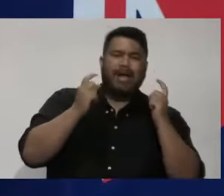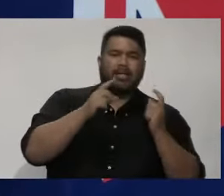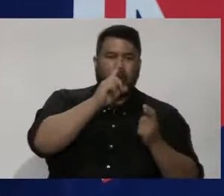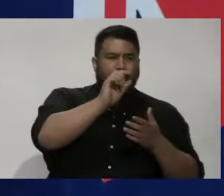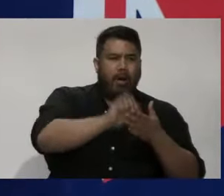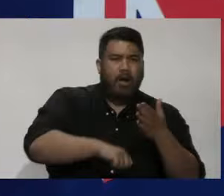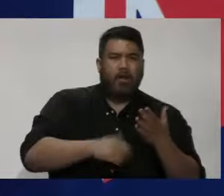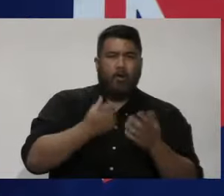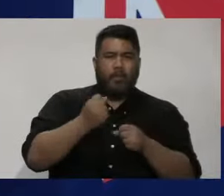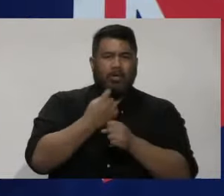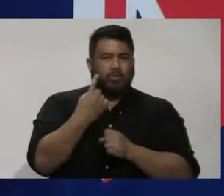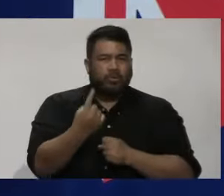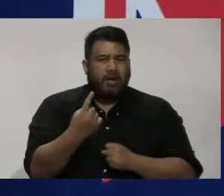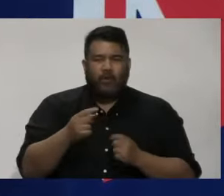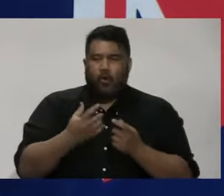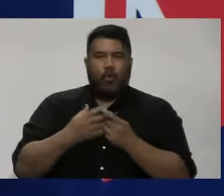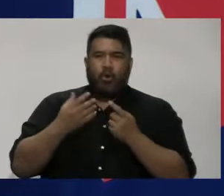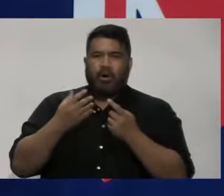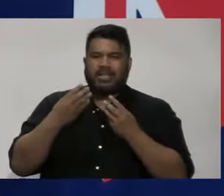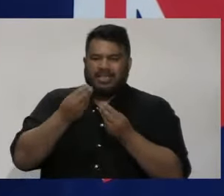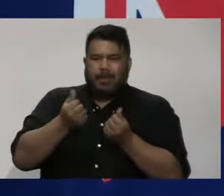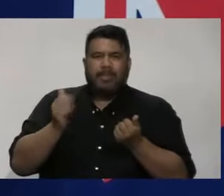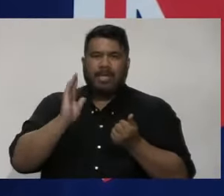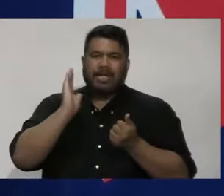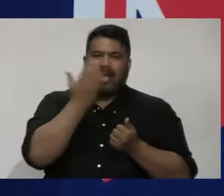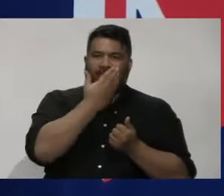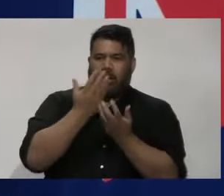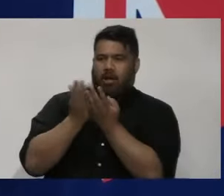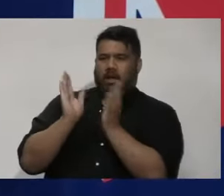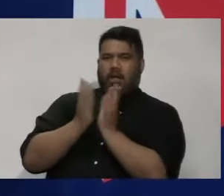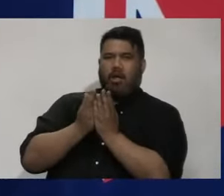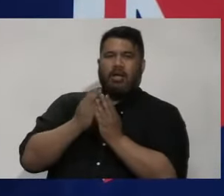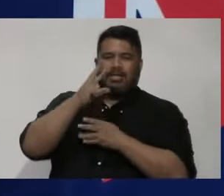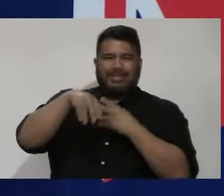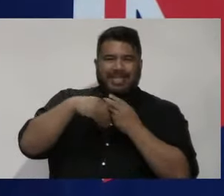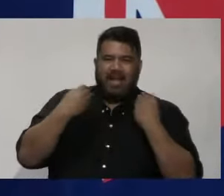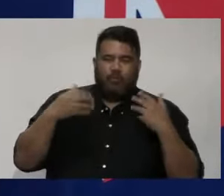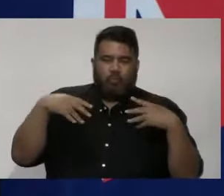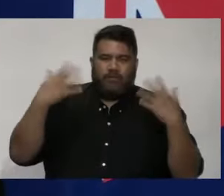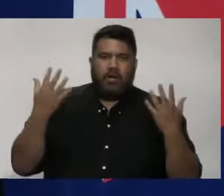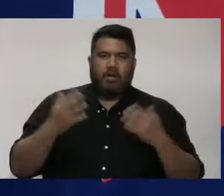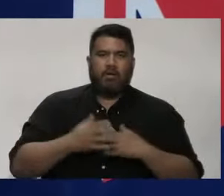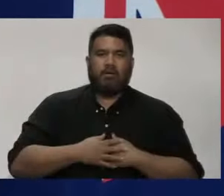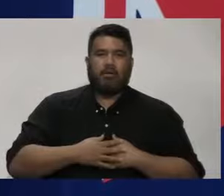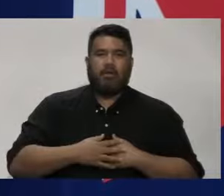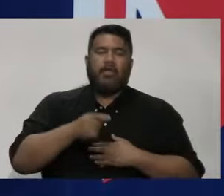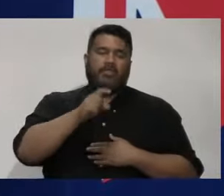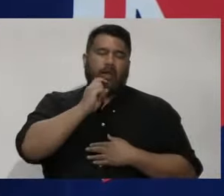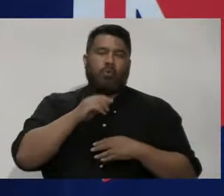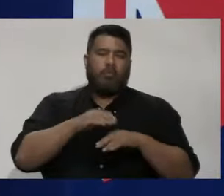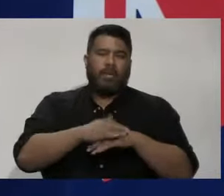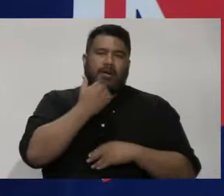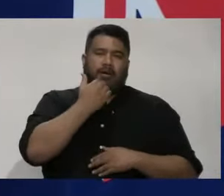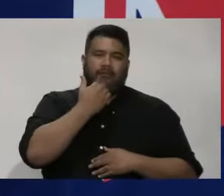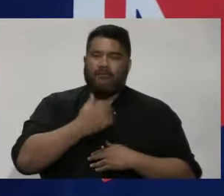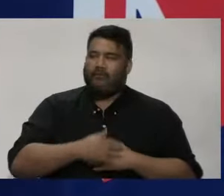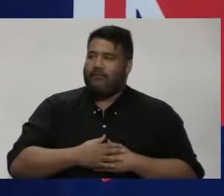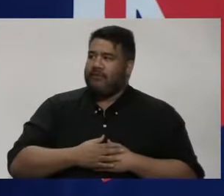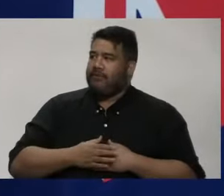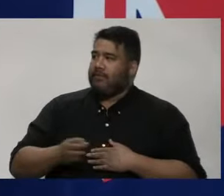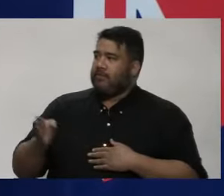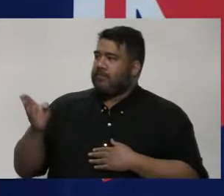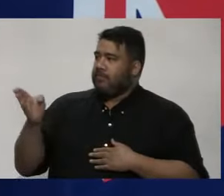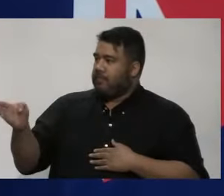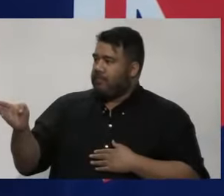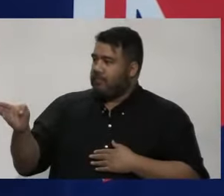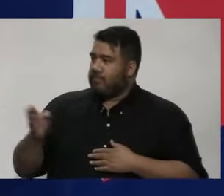face, we encourage that they look up advice on the best forms of that. That will then satisfy that order. How do you enforce the